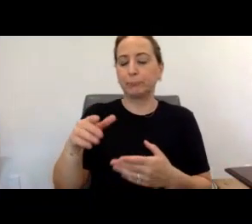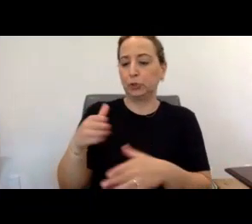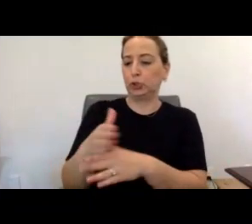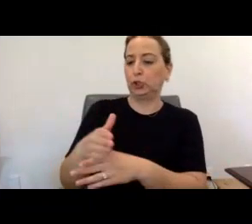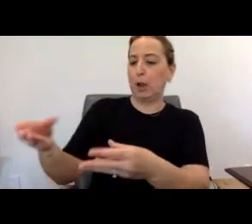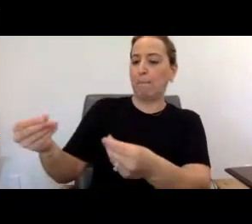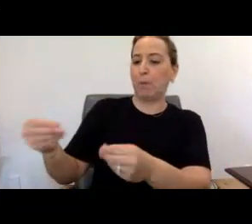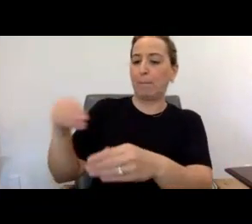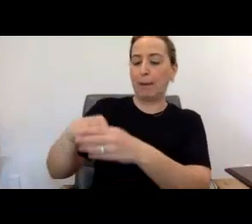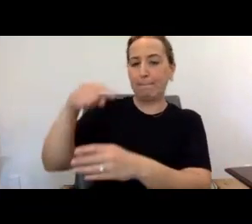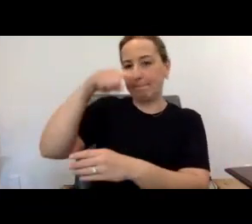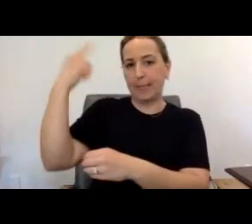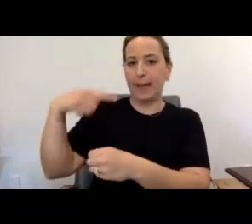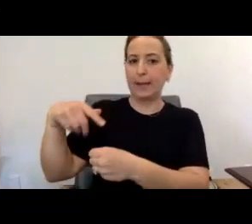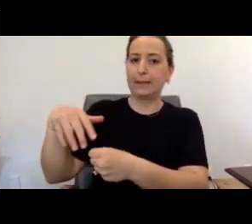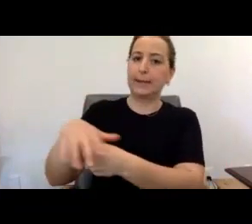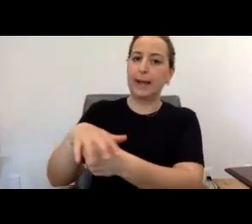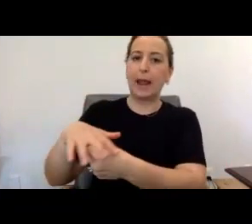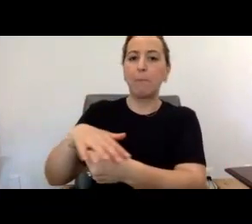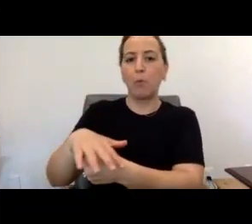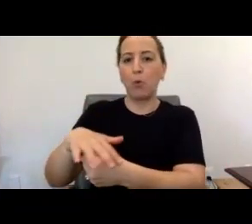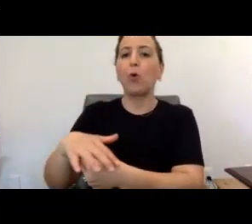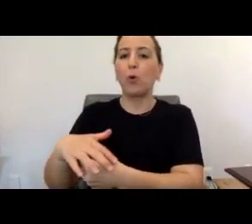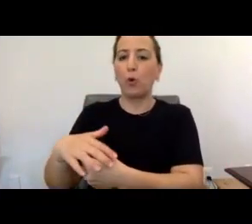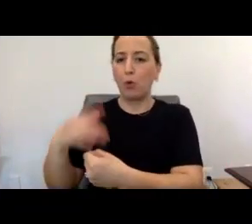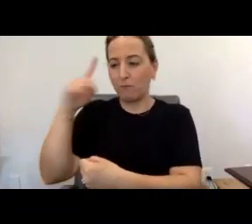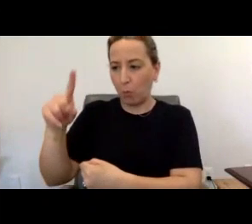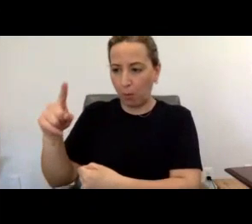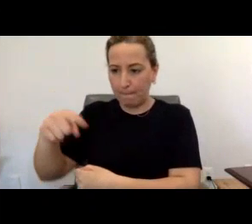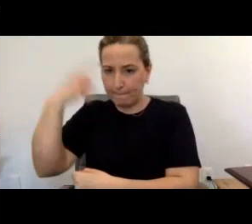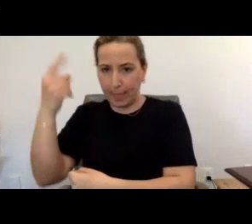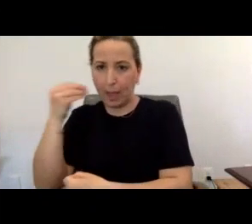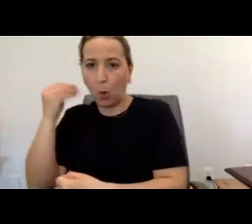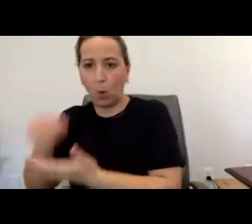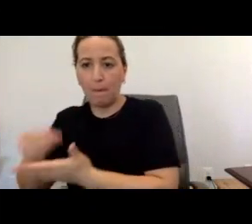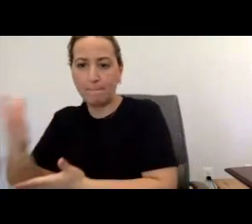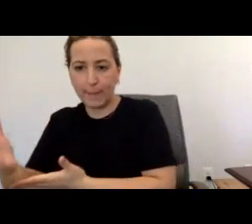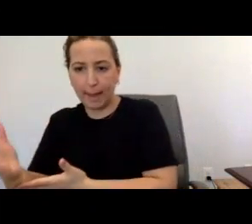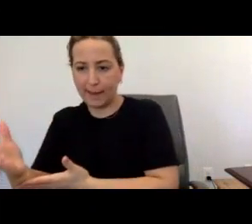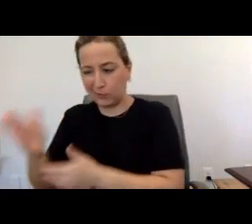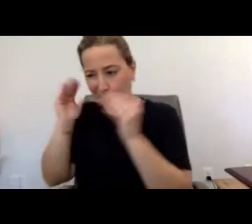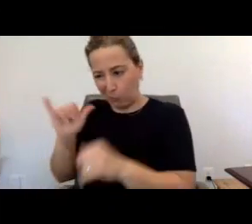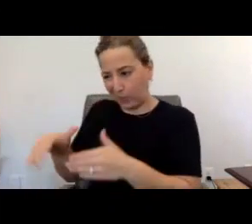situation, but there is an excellent investigation if you're interested in learning more.